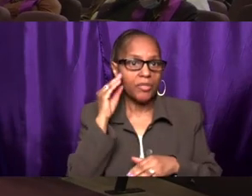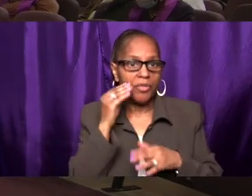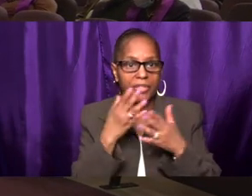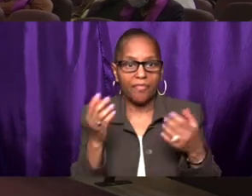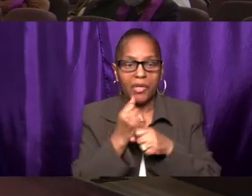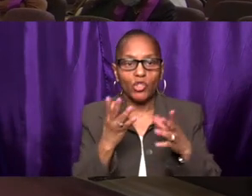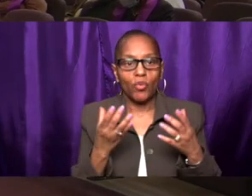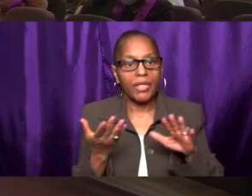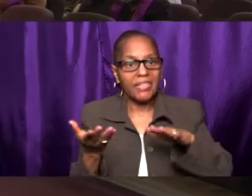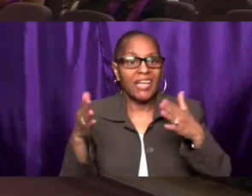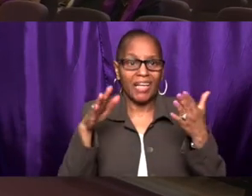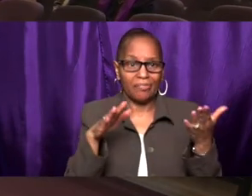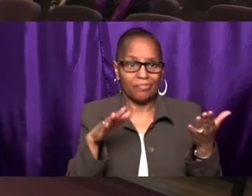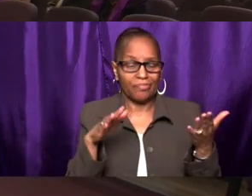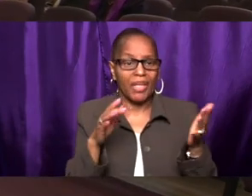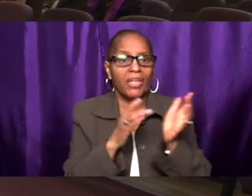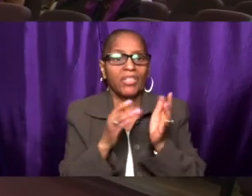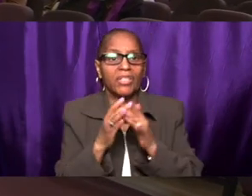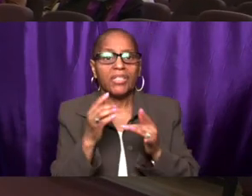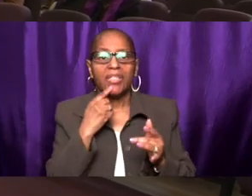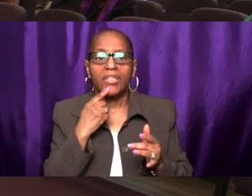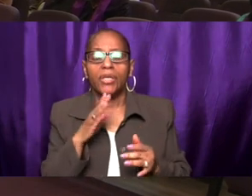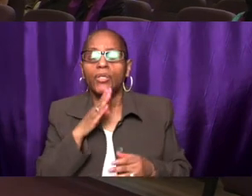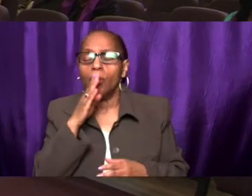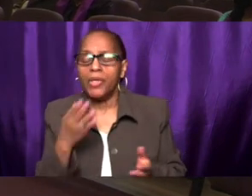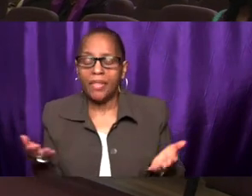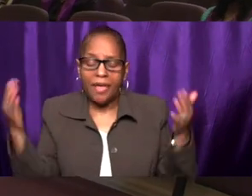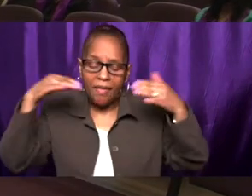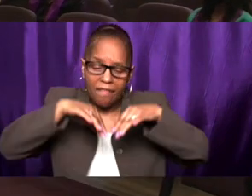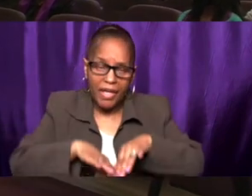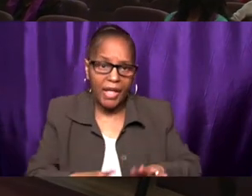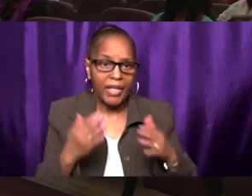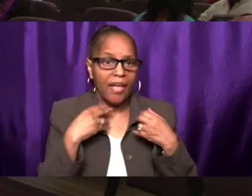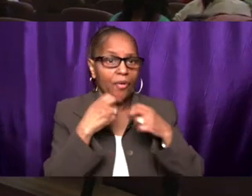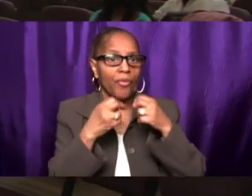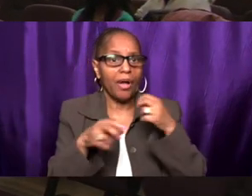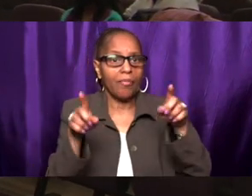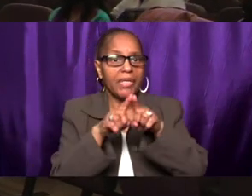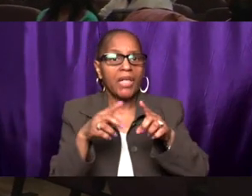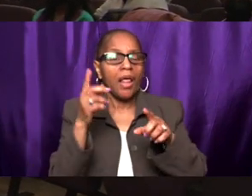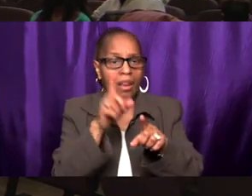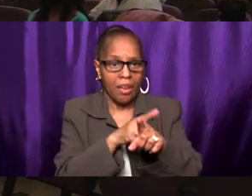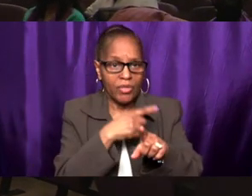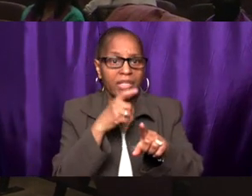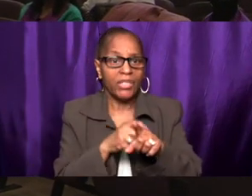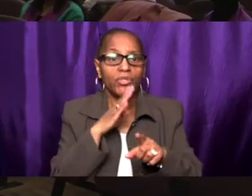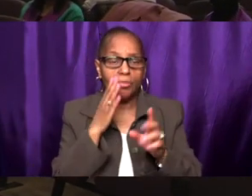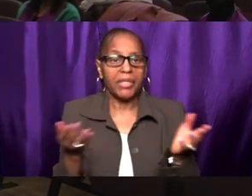die. And Jesus says, you're going to be in the valley as long as I need you to be in the